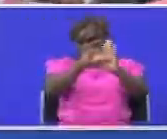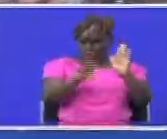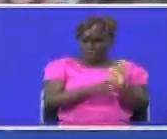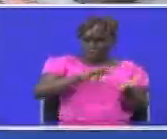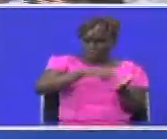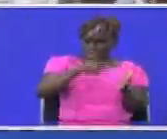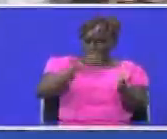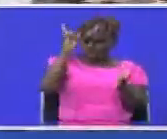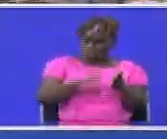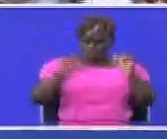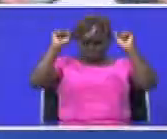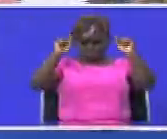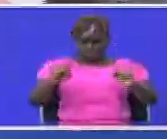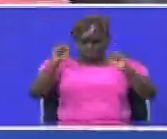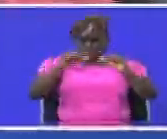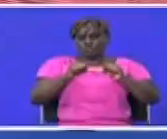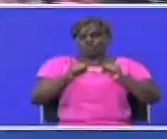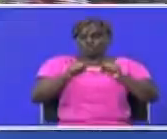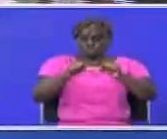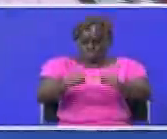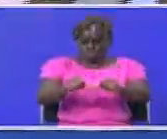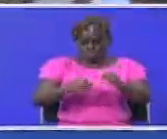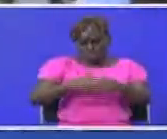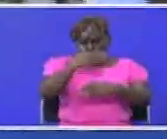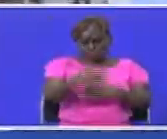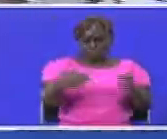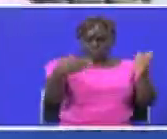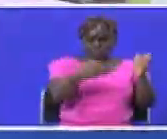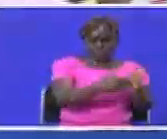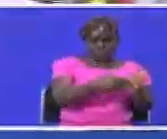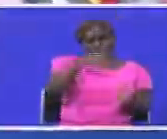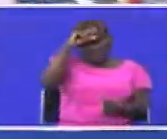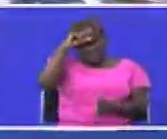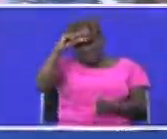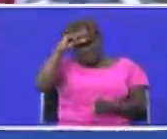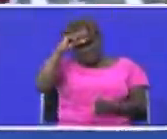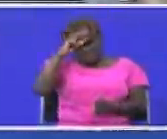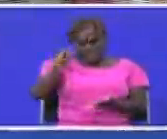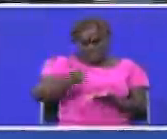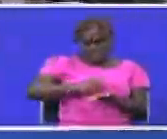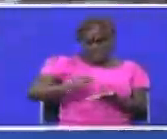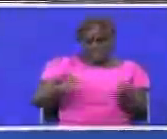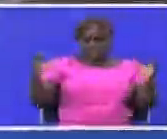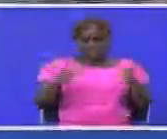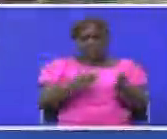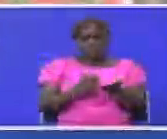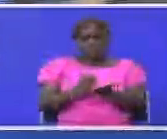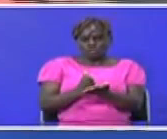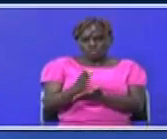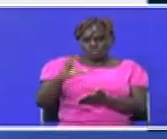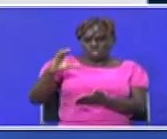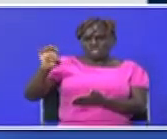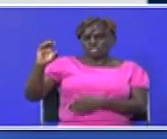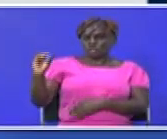the demonstrations will continue. Immediately after the ban by the government, the court secretariat, through the CEO Norman